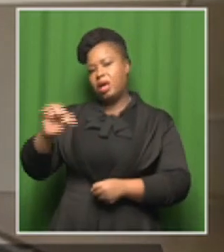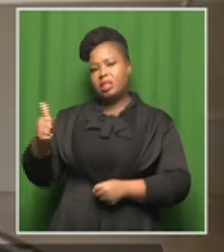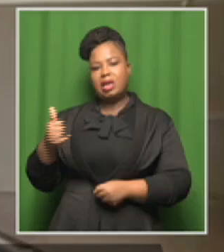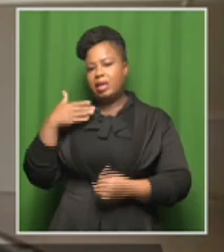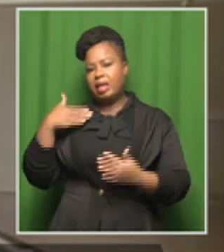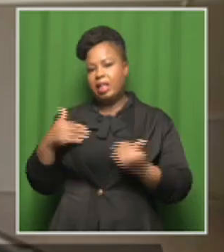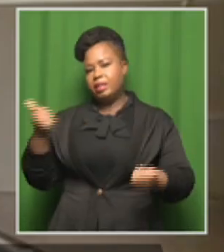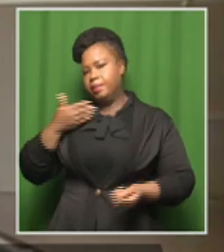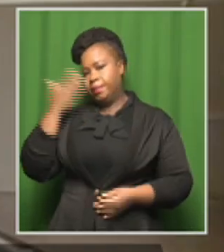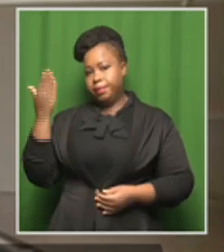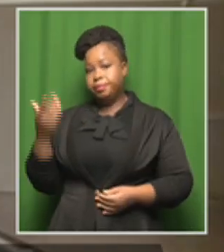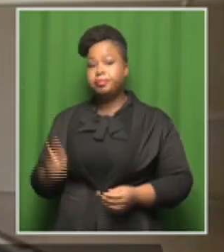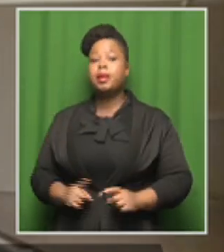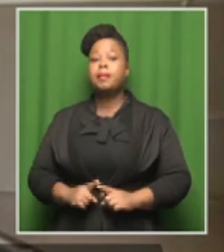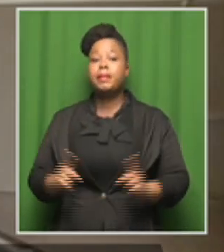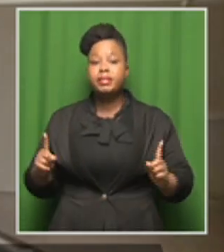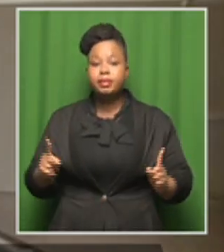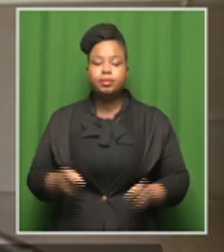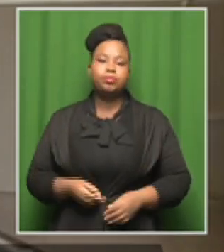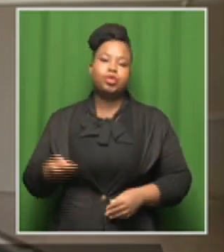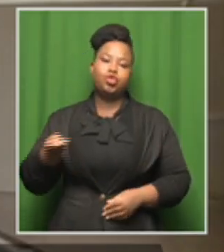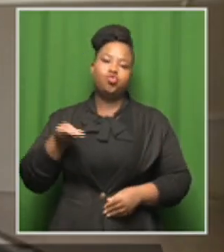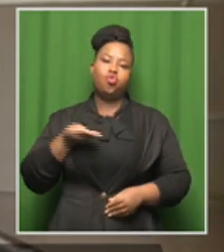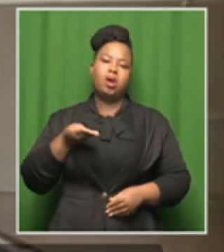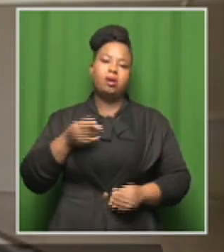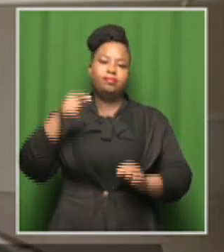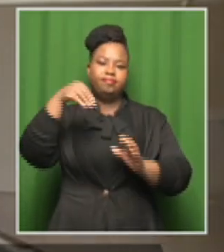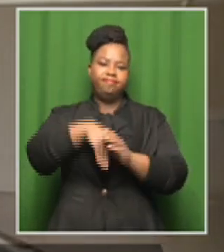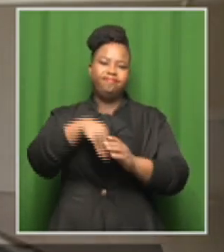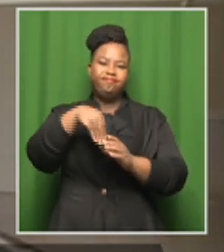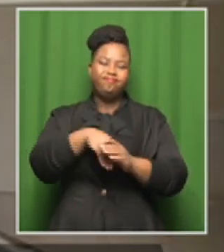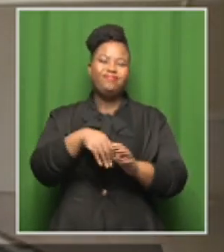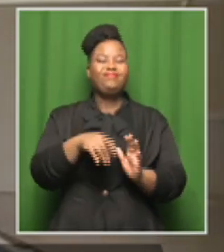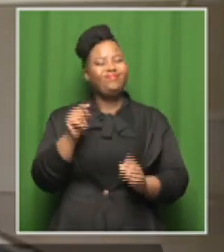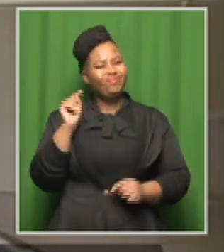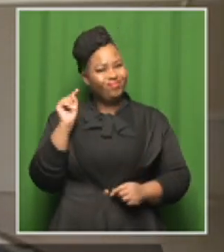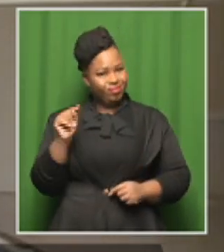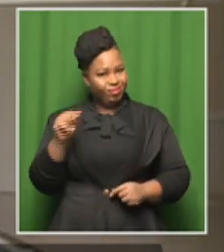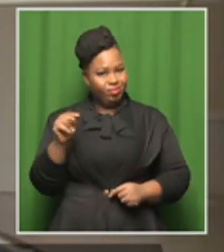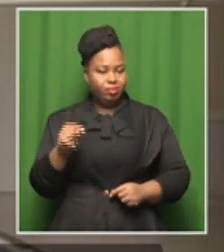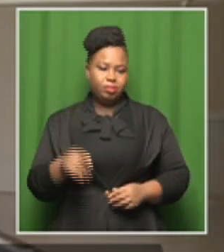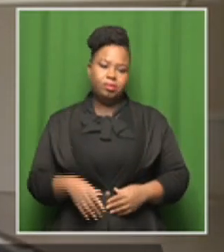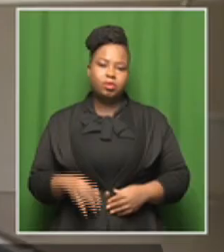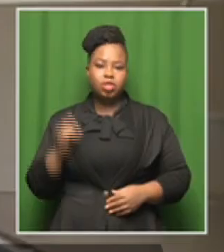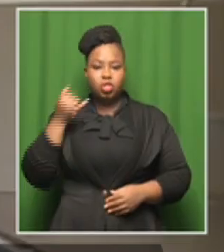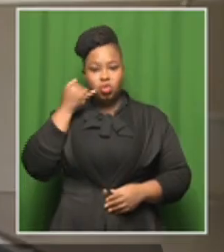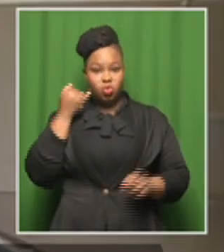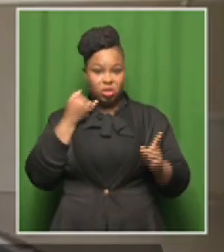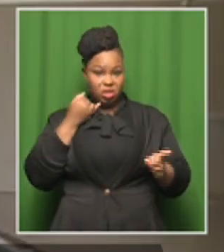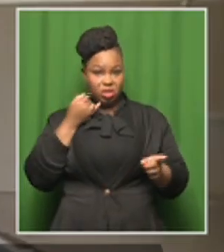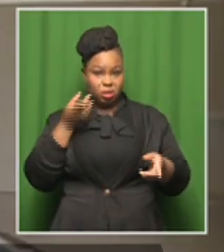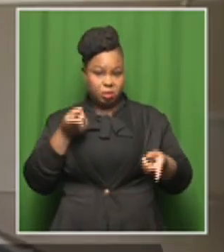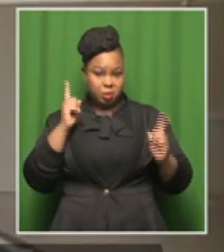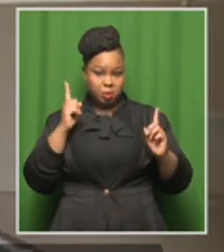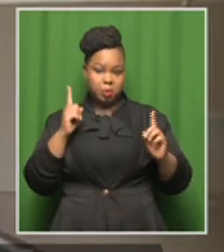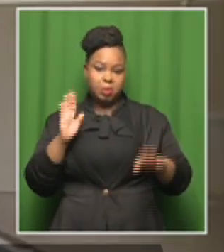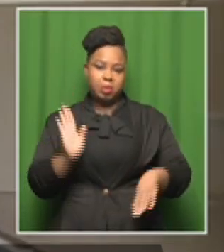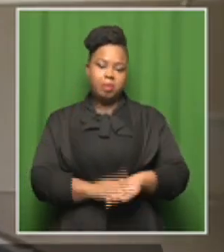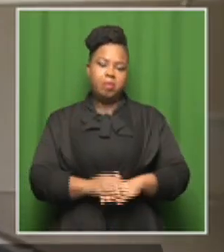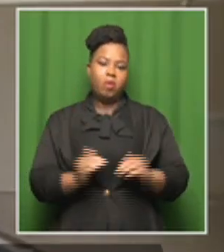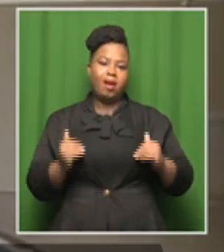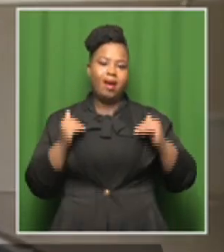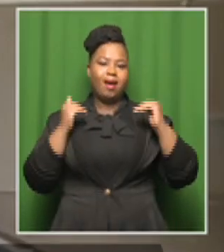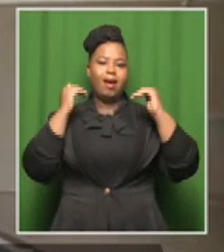But in terms of sugar content, it depends on how you look at it. In terms of sugar content, juices, we found that juices, they had the highest